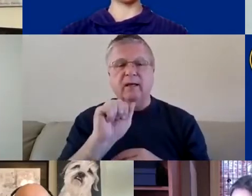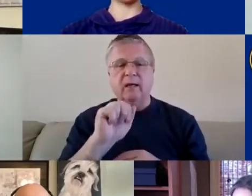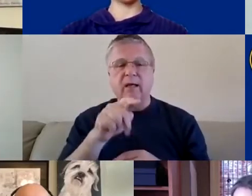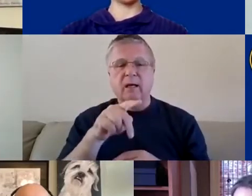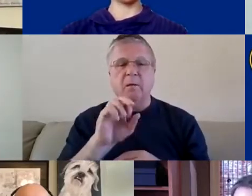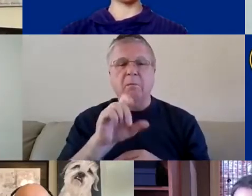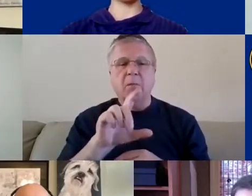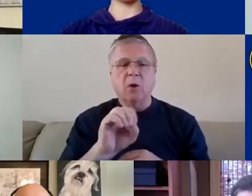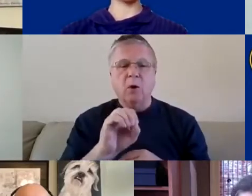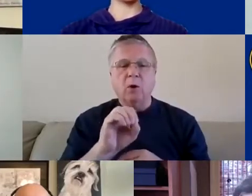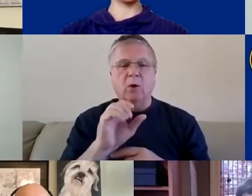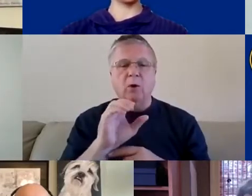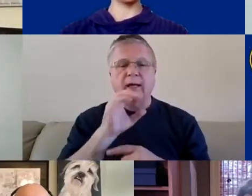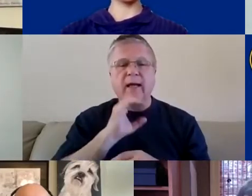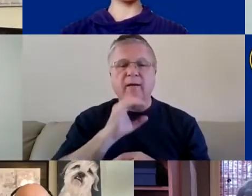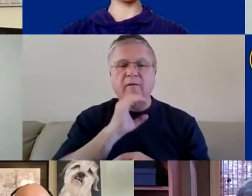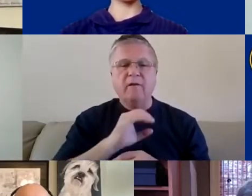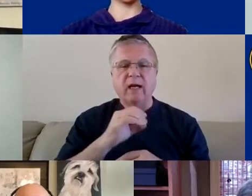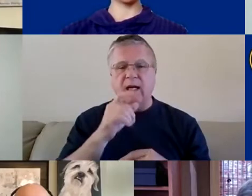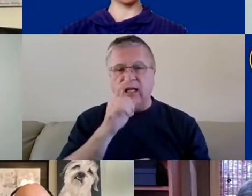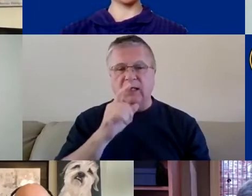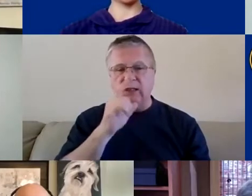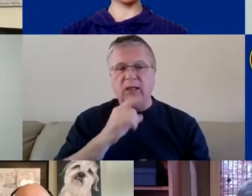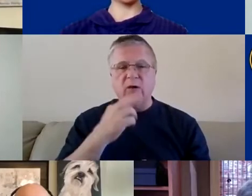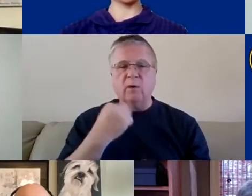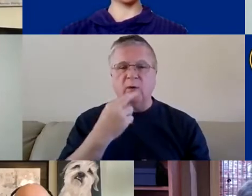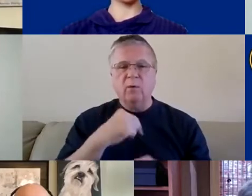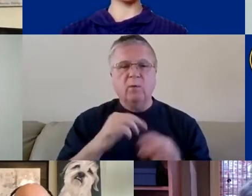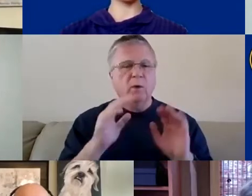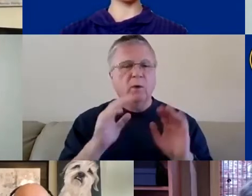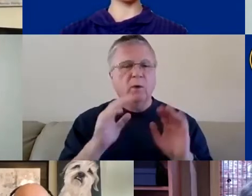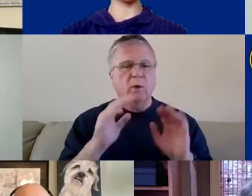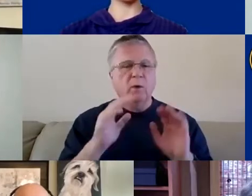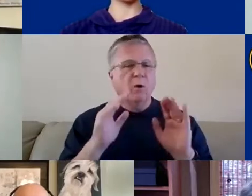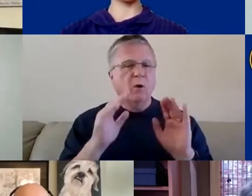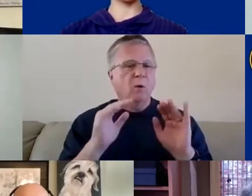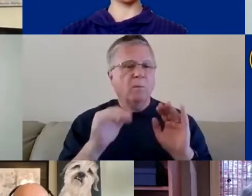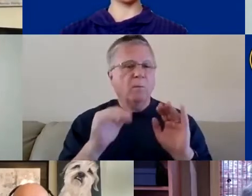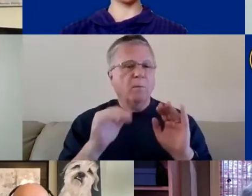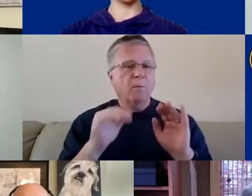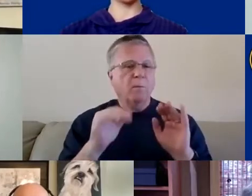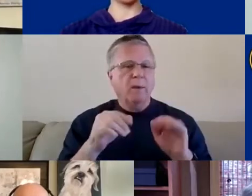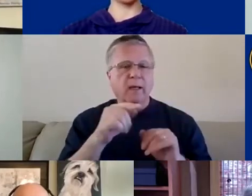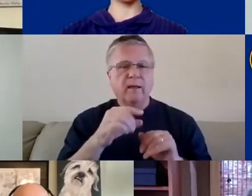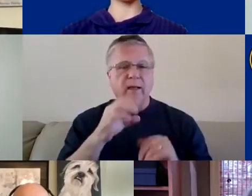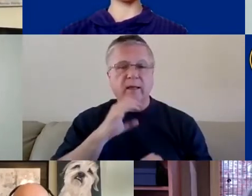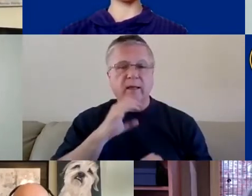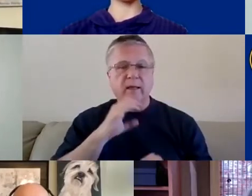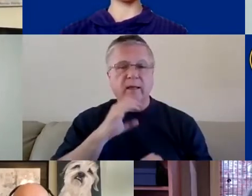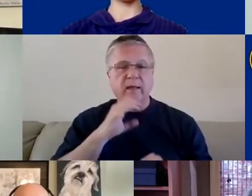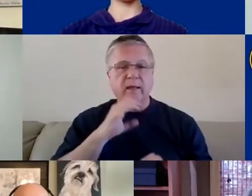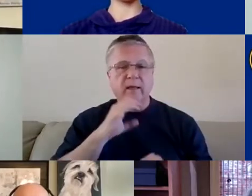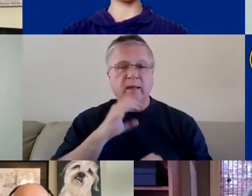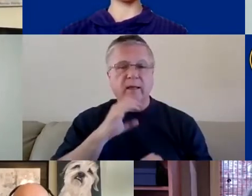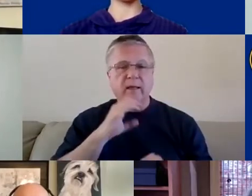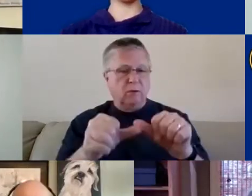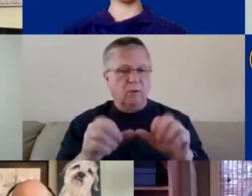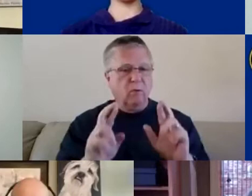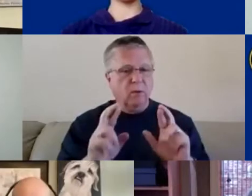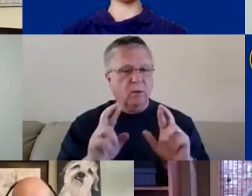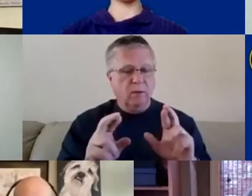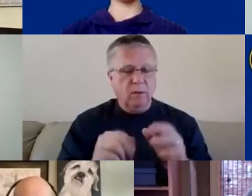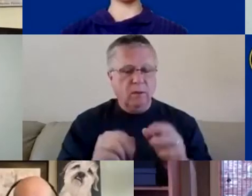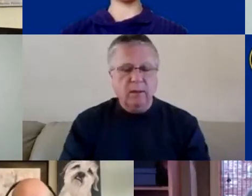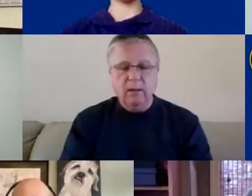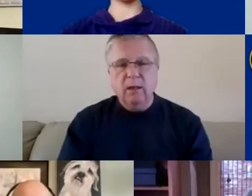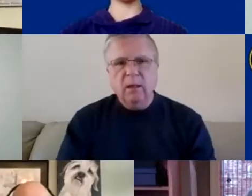luncheonette restaurant. And we're hoping that that cafe operation will remain in the building for some time. We are